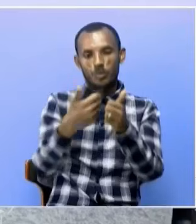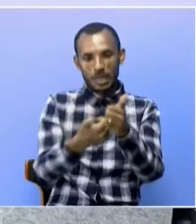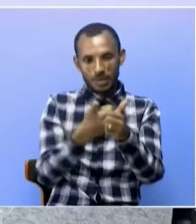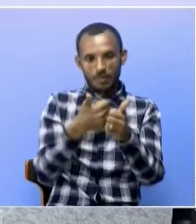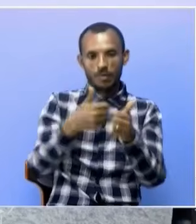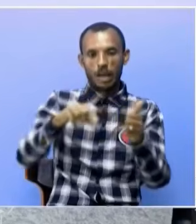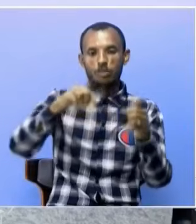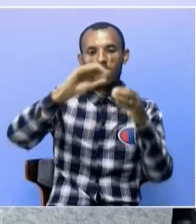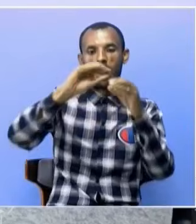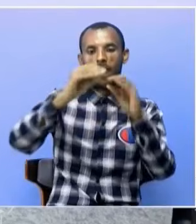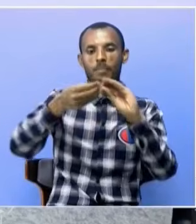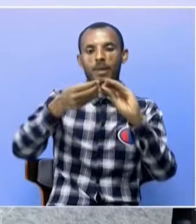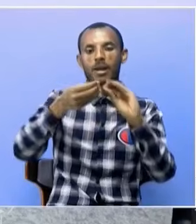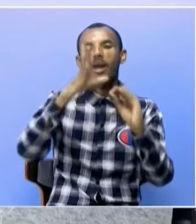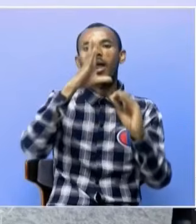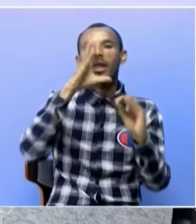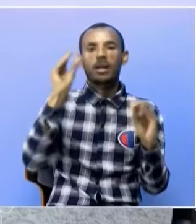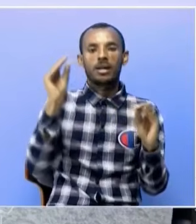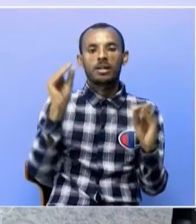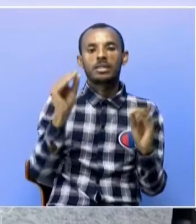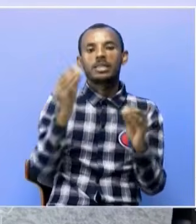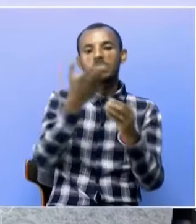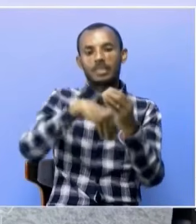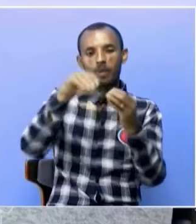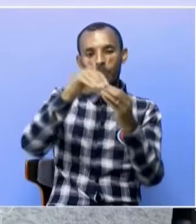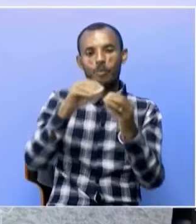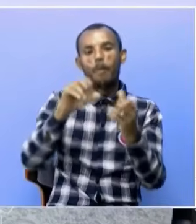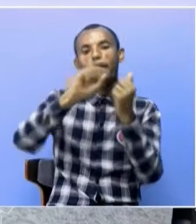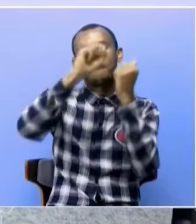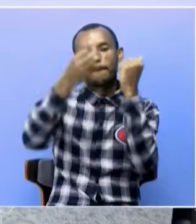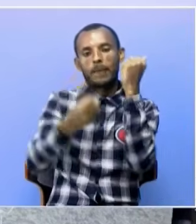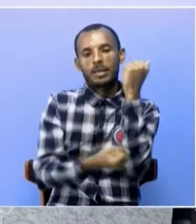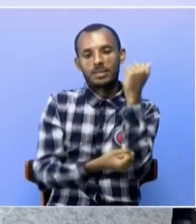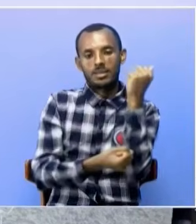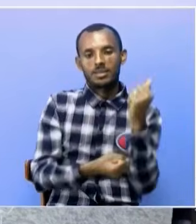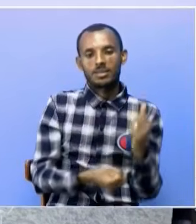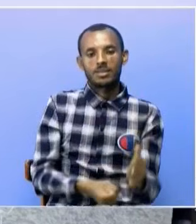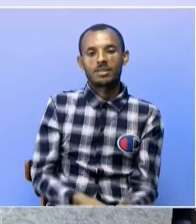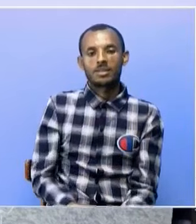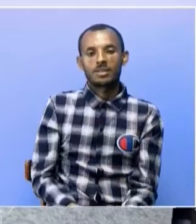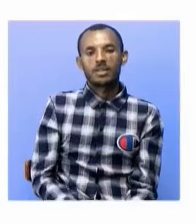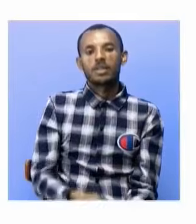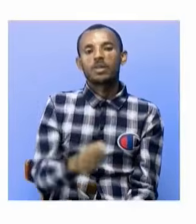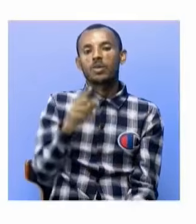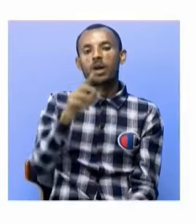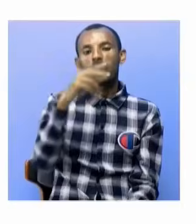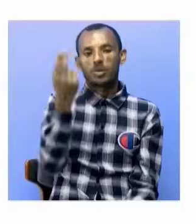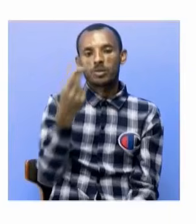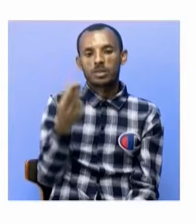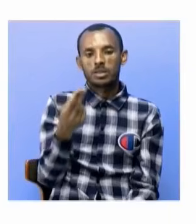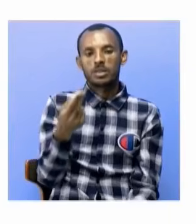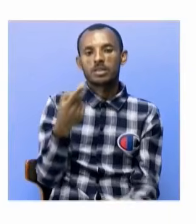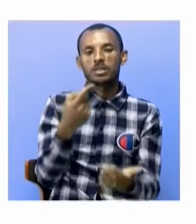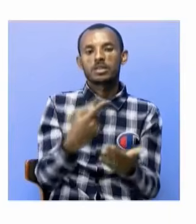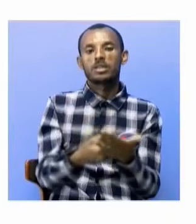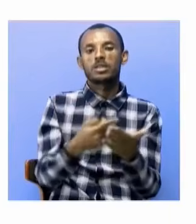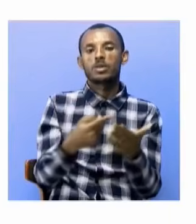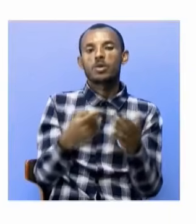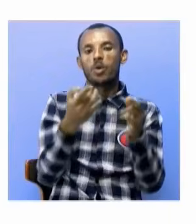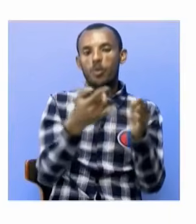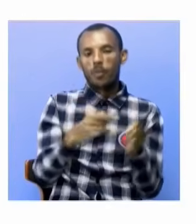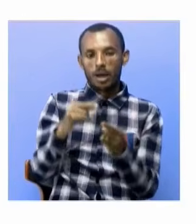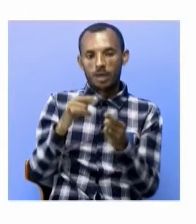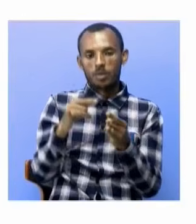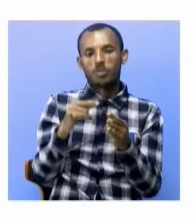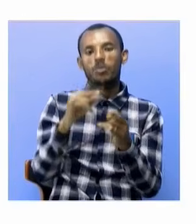natural number and the sum of the bases, okay? You can use this way to calculate their